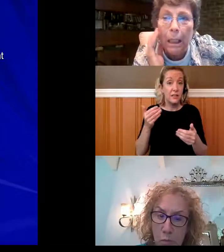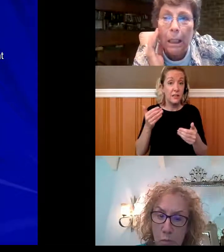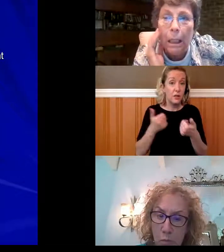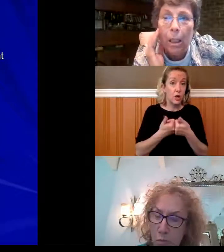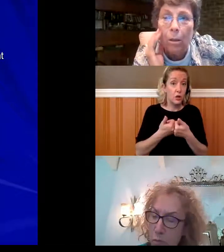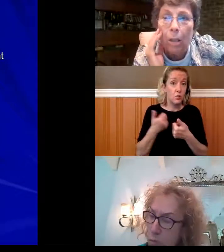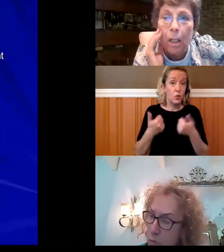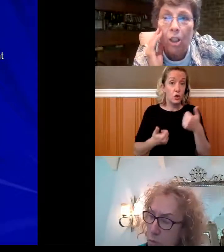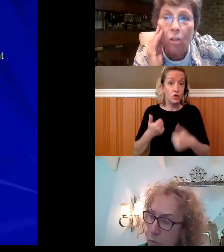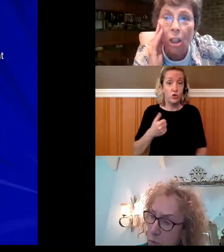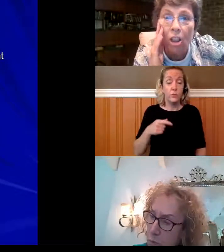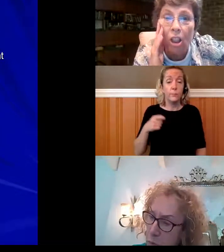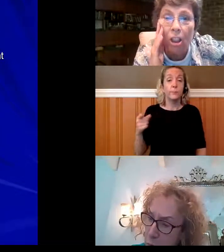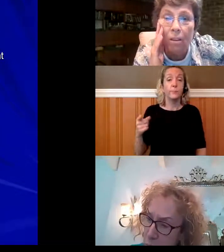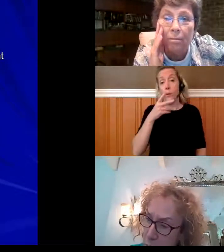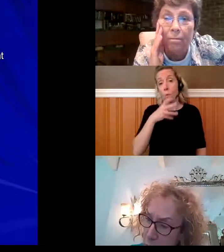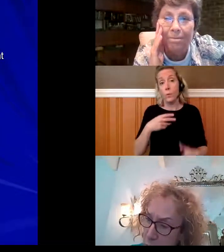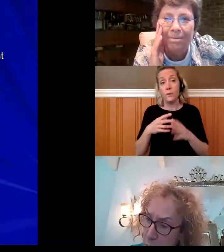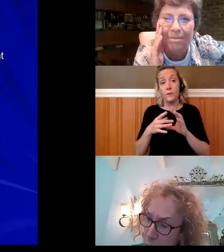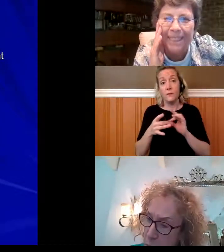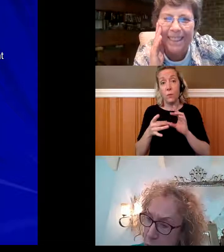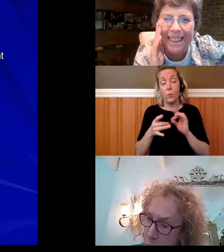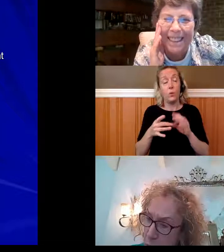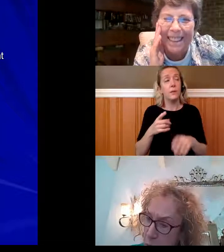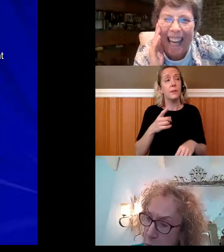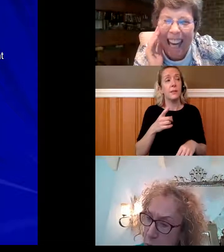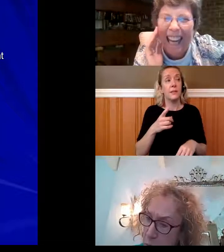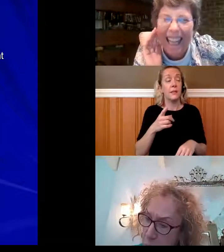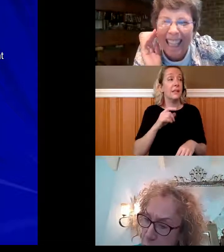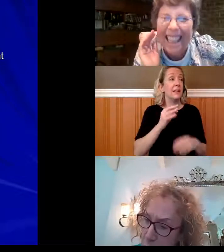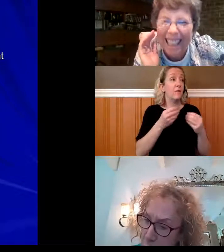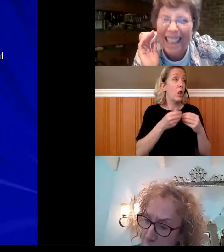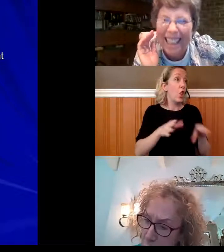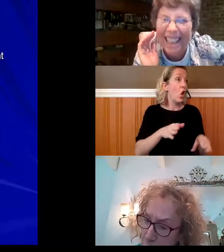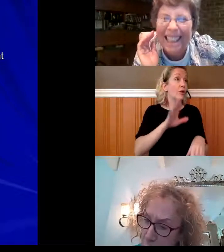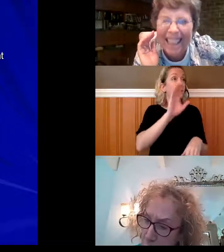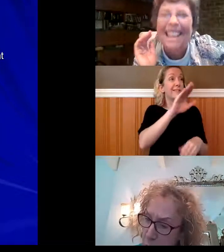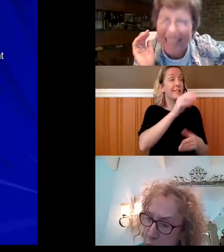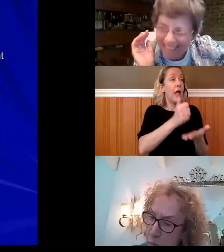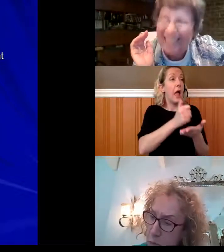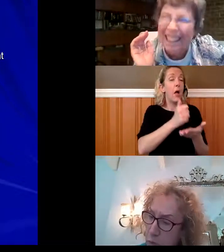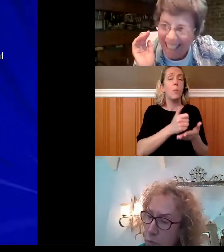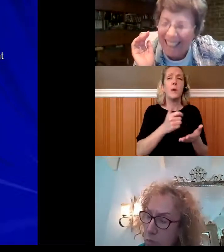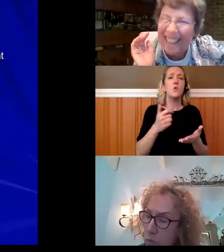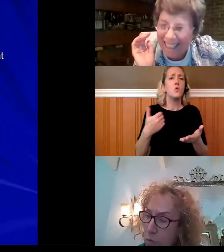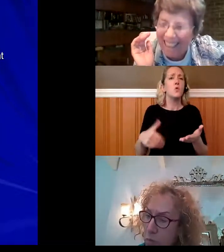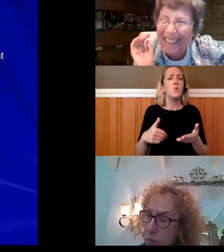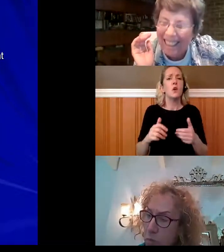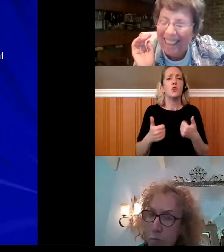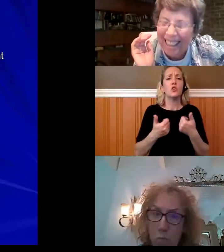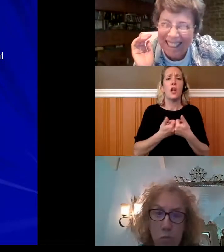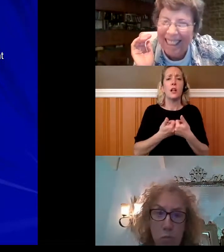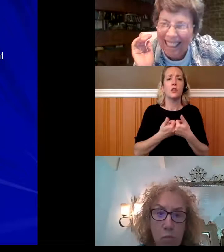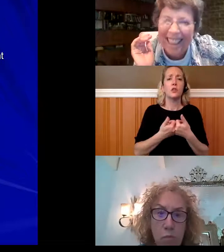me, that would be difficult. Yeah. That would be less structured, because what you have, first of